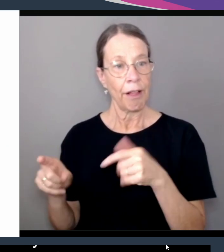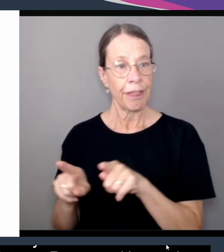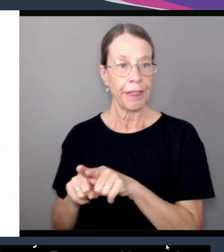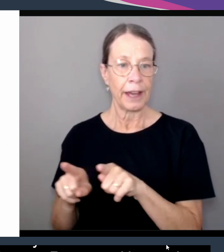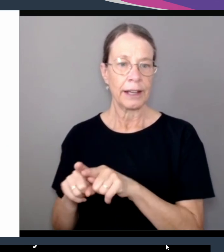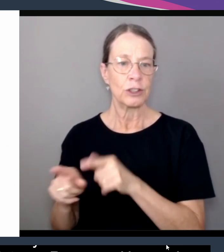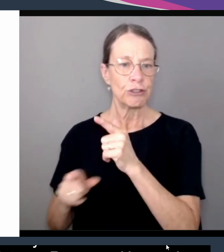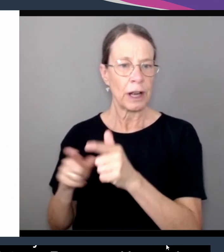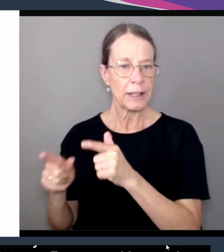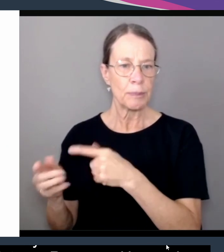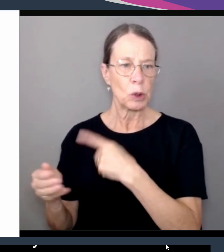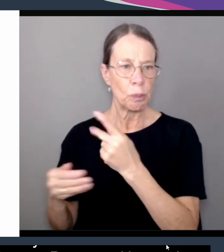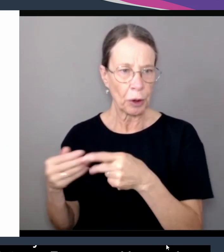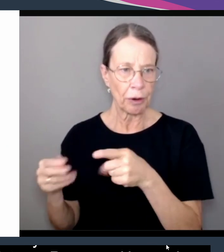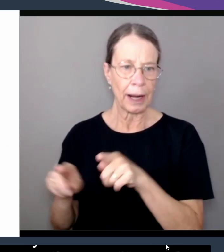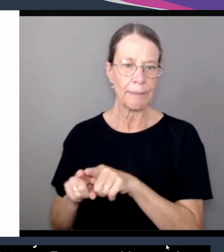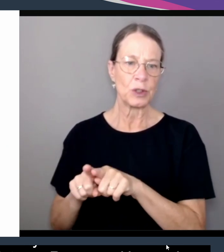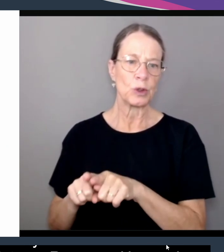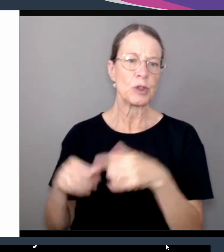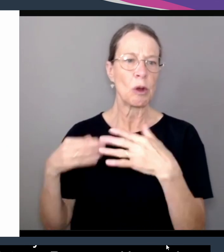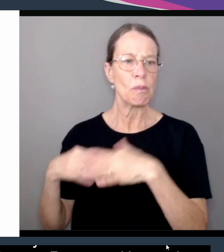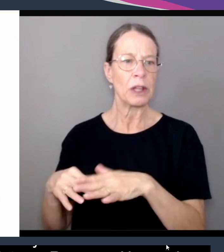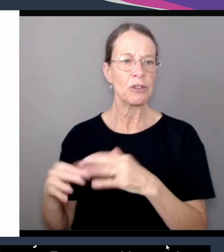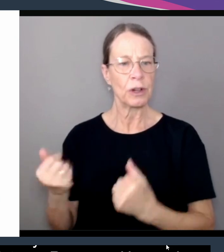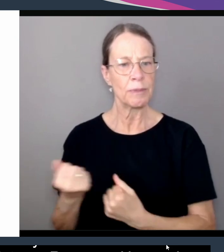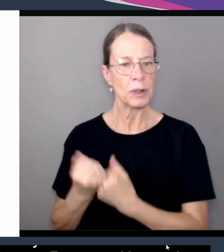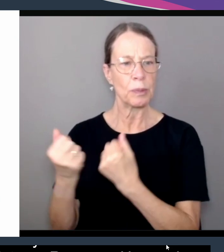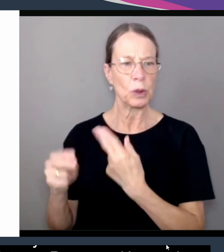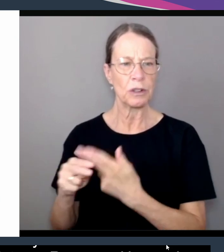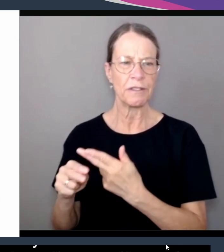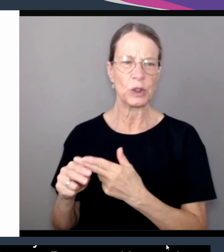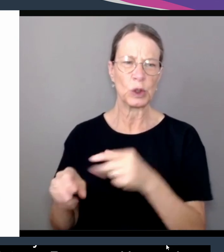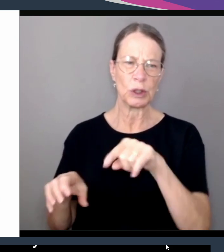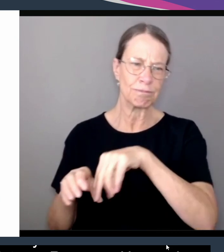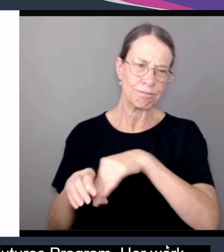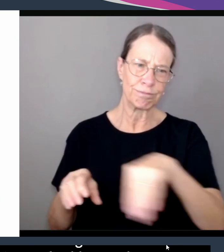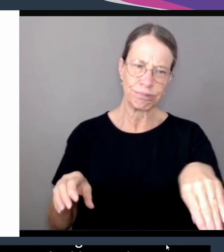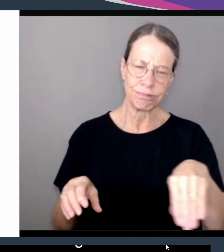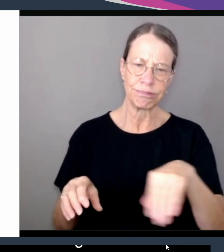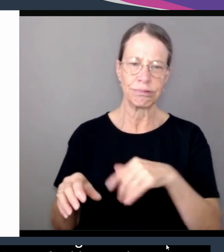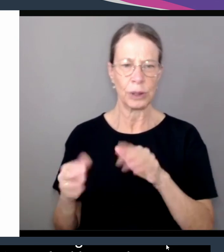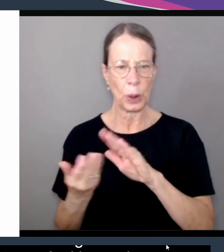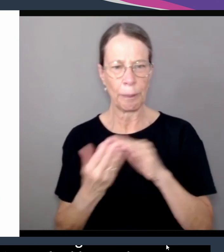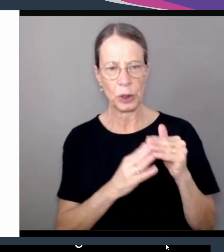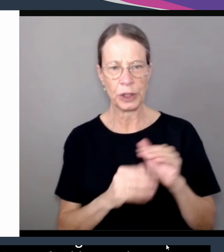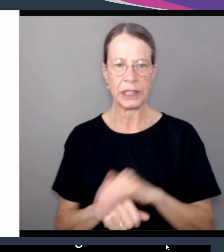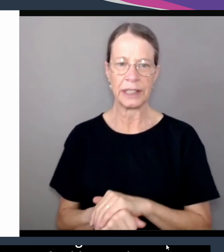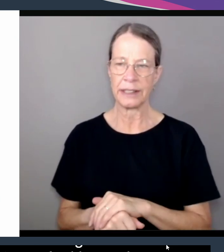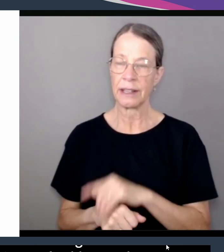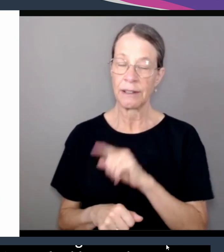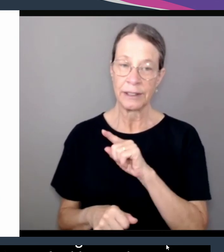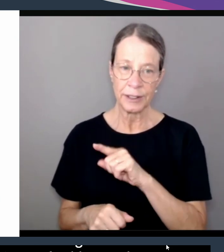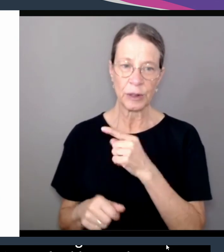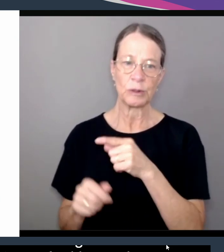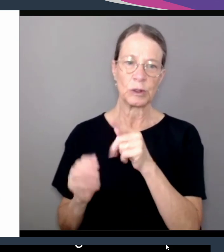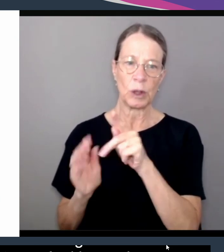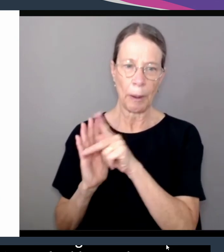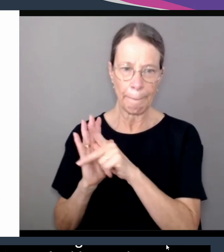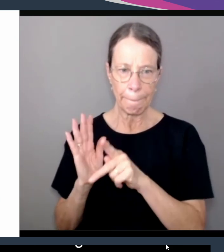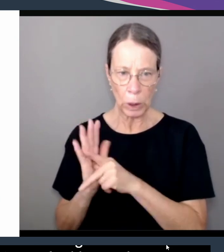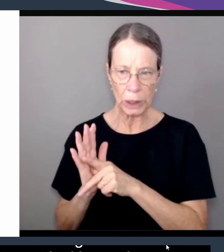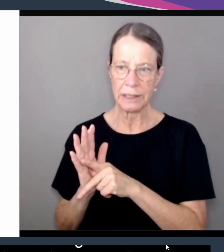community. Her research spans disability policy and service experiences, outcomes and intersectional